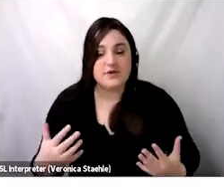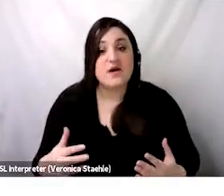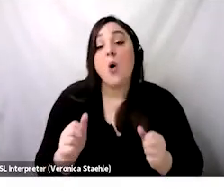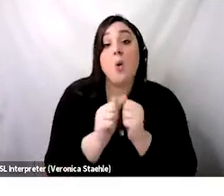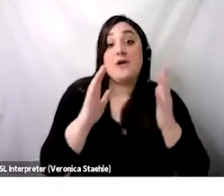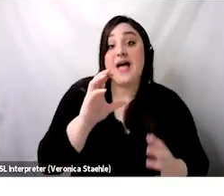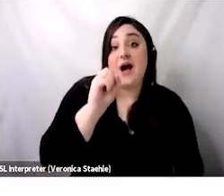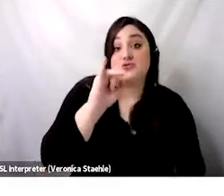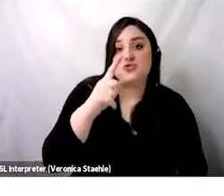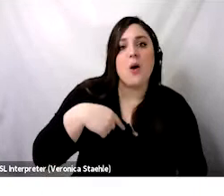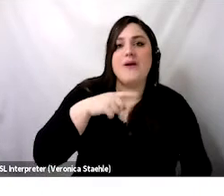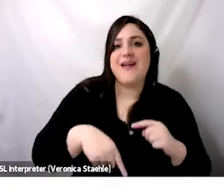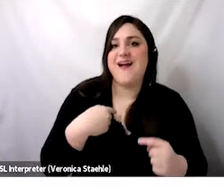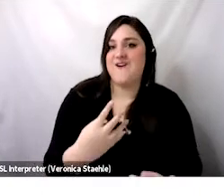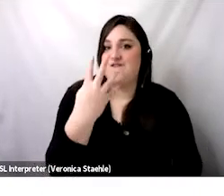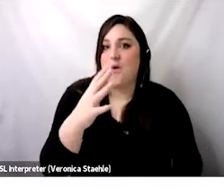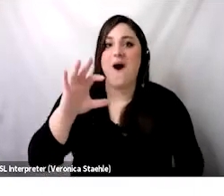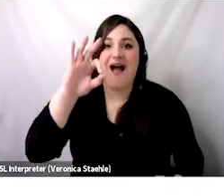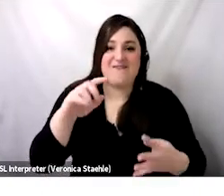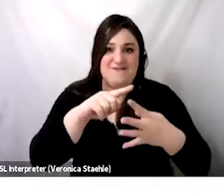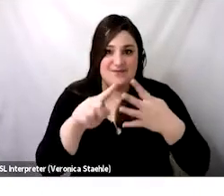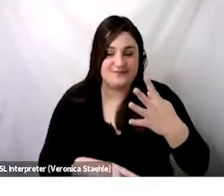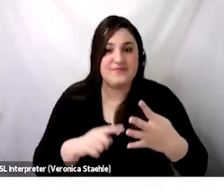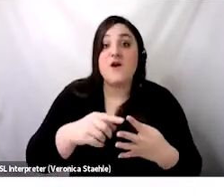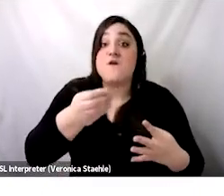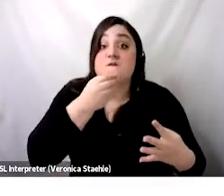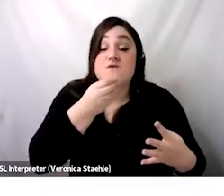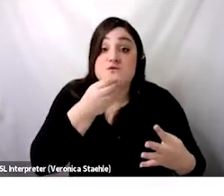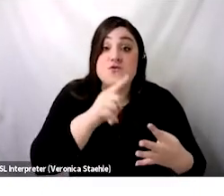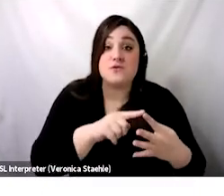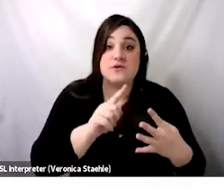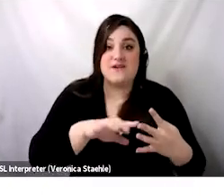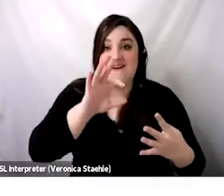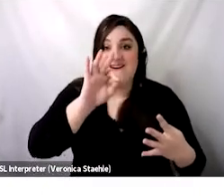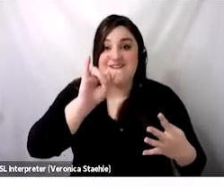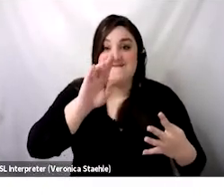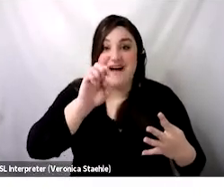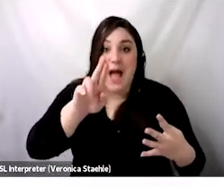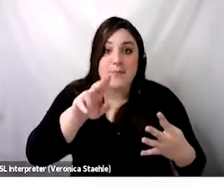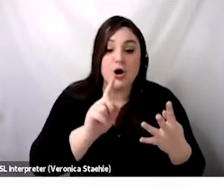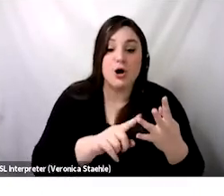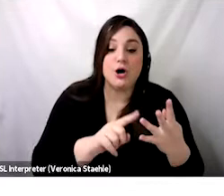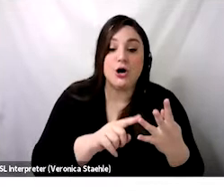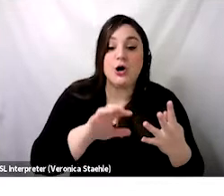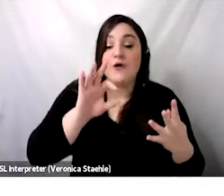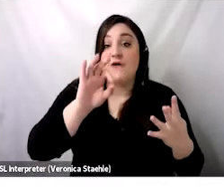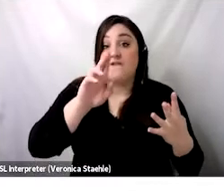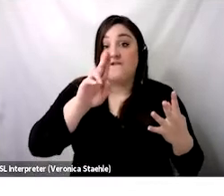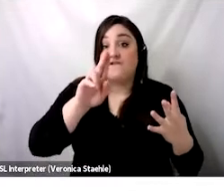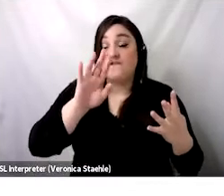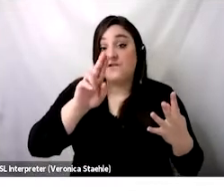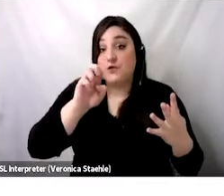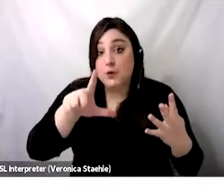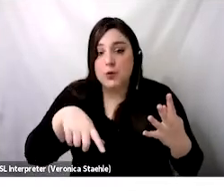food, fiber, fuel, and feed. Soil is made up of 45%